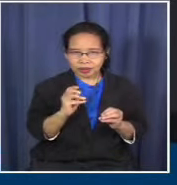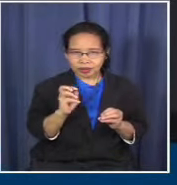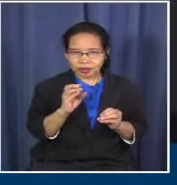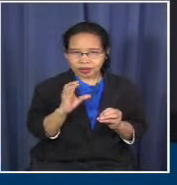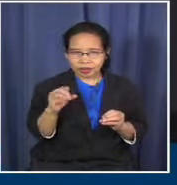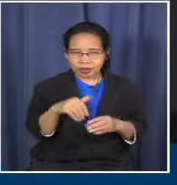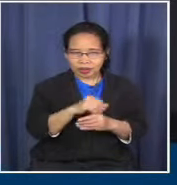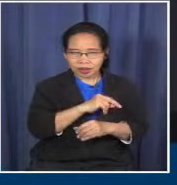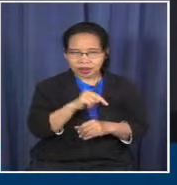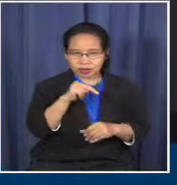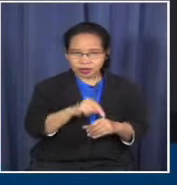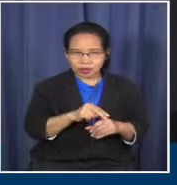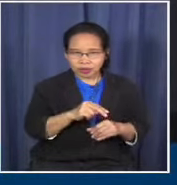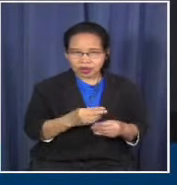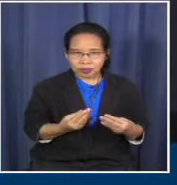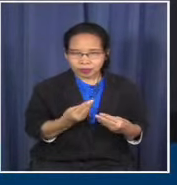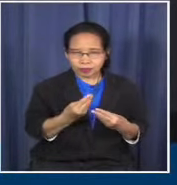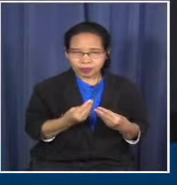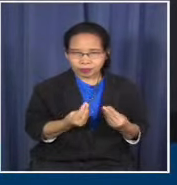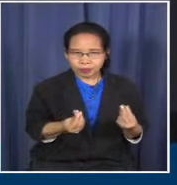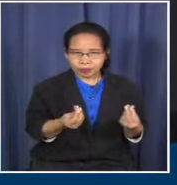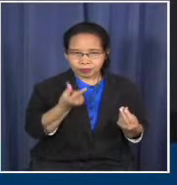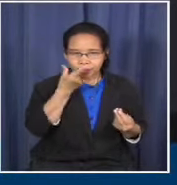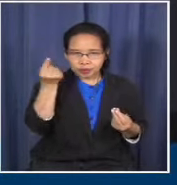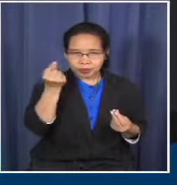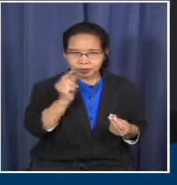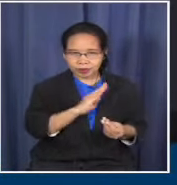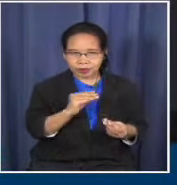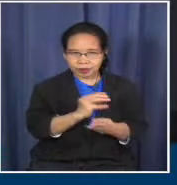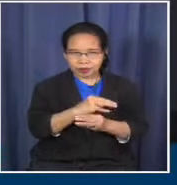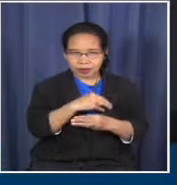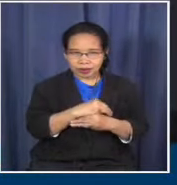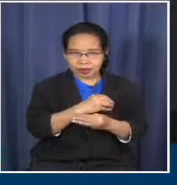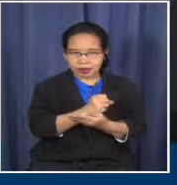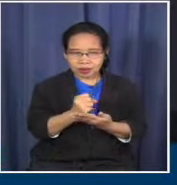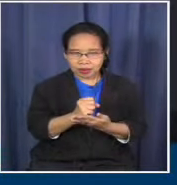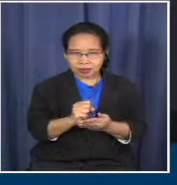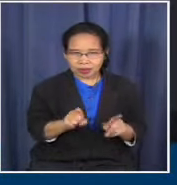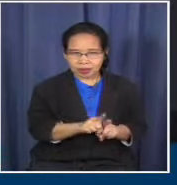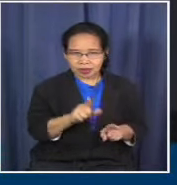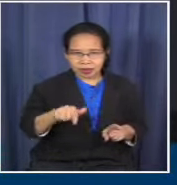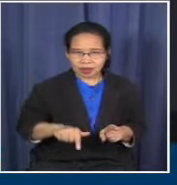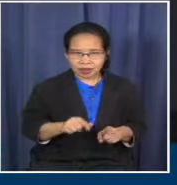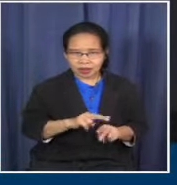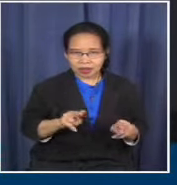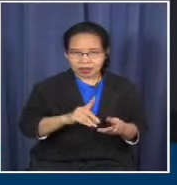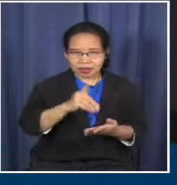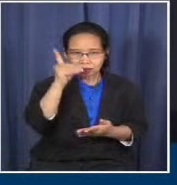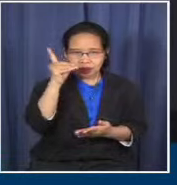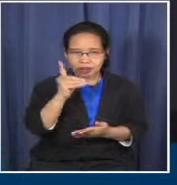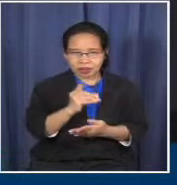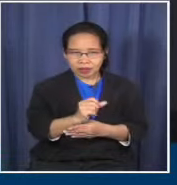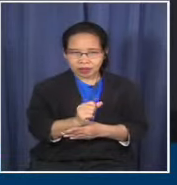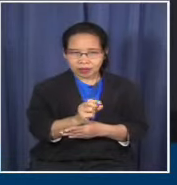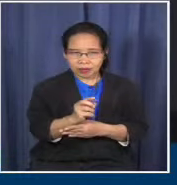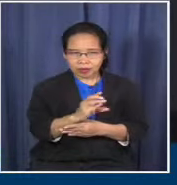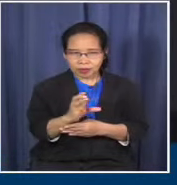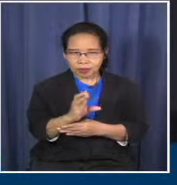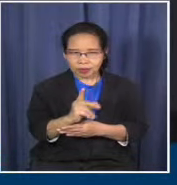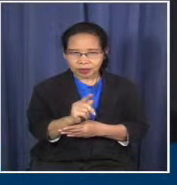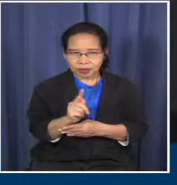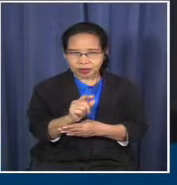non-baryonic in nature, possibly being composed of some as yet undiscovered subatomic